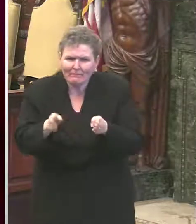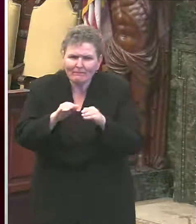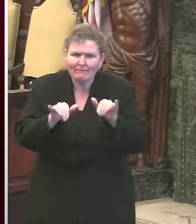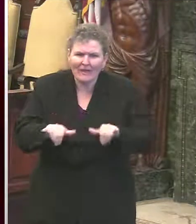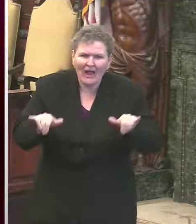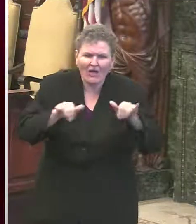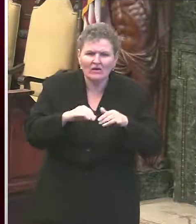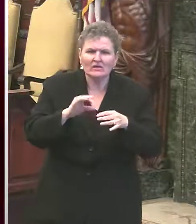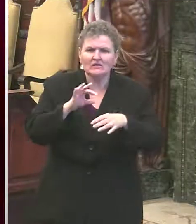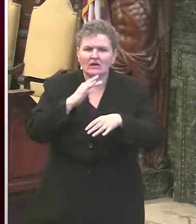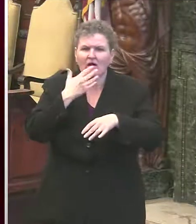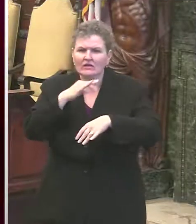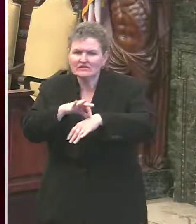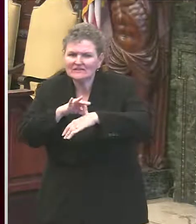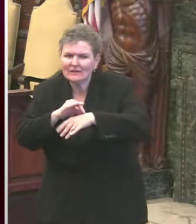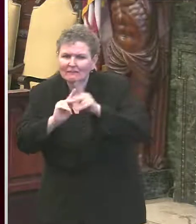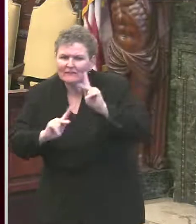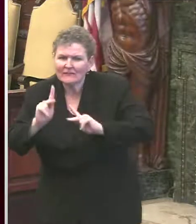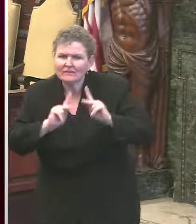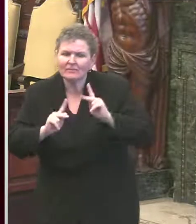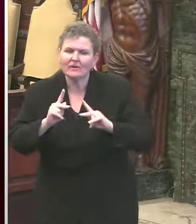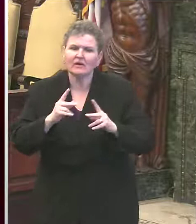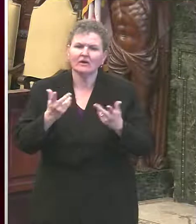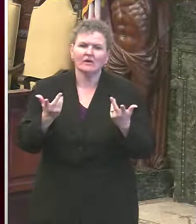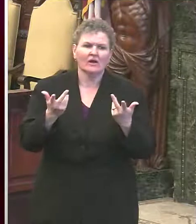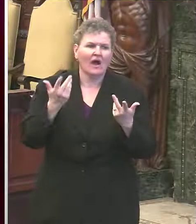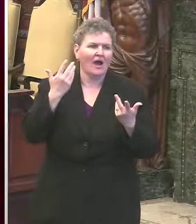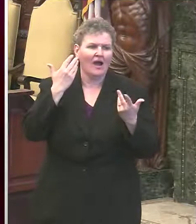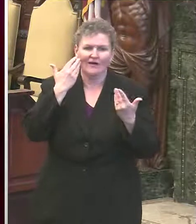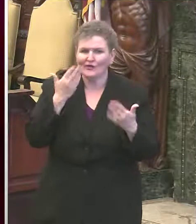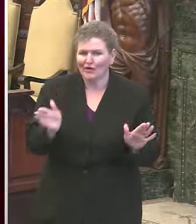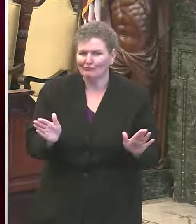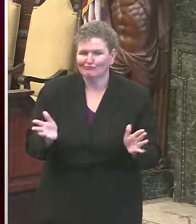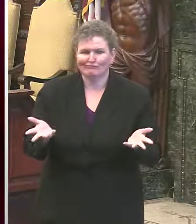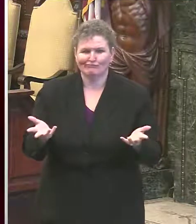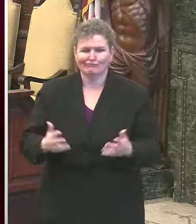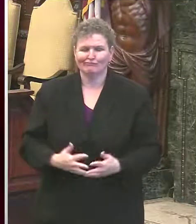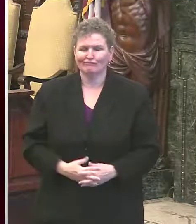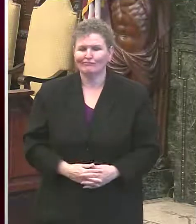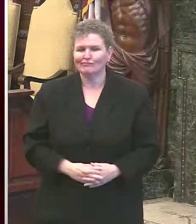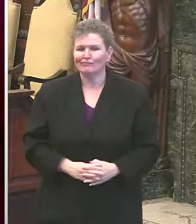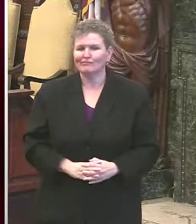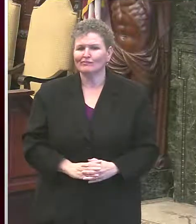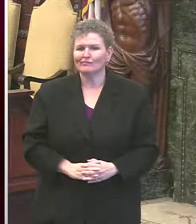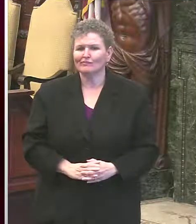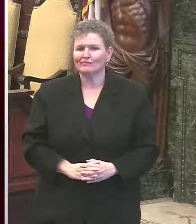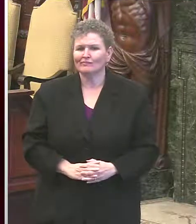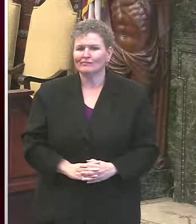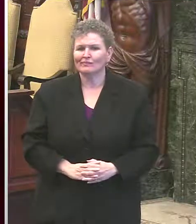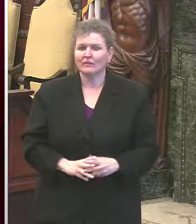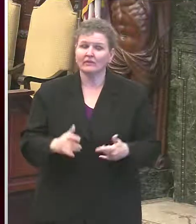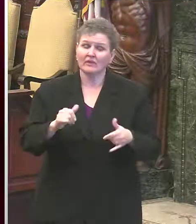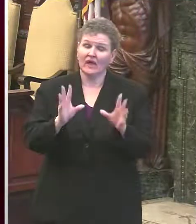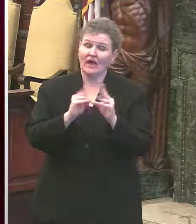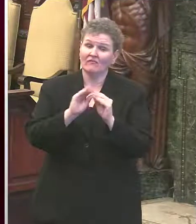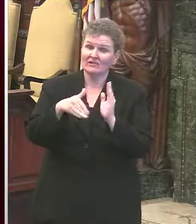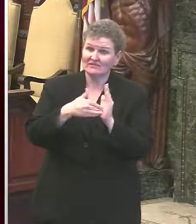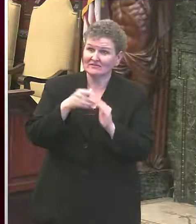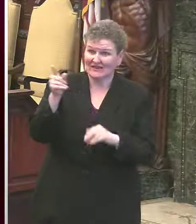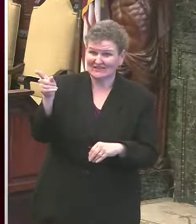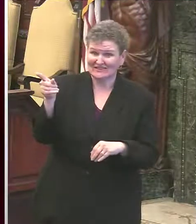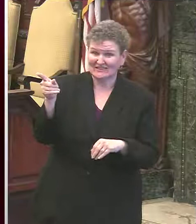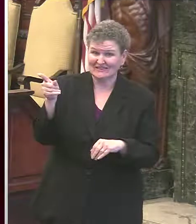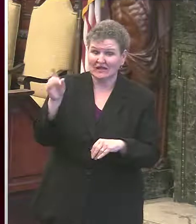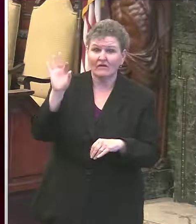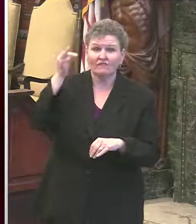geographic distribution of cases that gives us clues. Okay, and then with the convention center site, has the federal government,